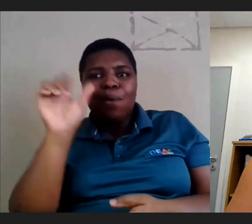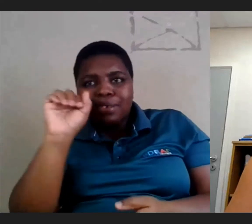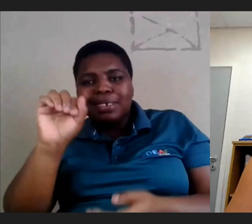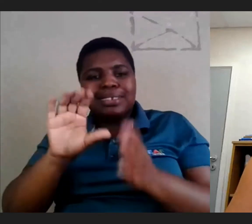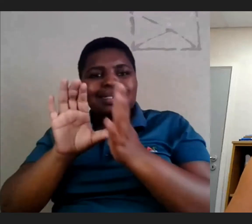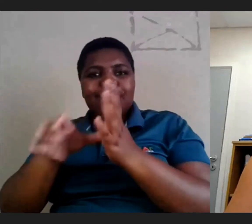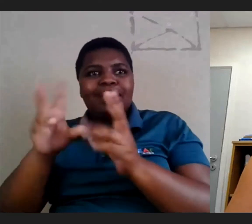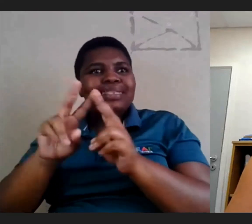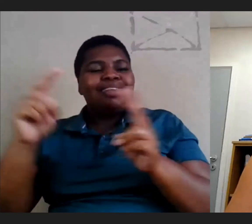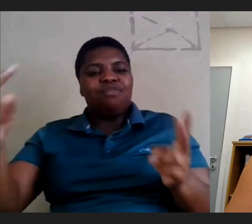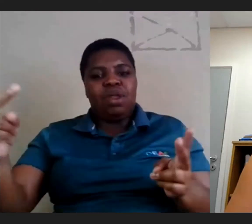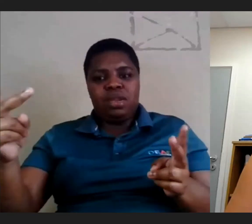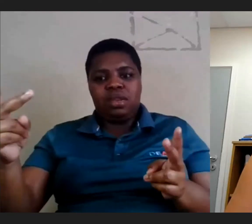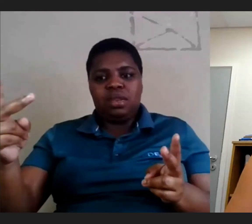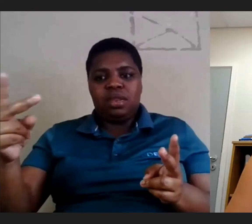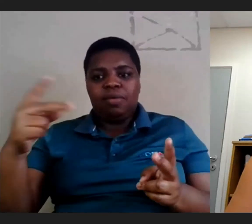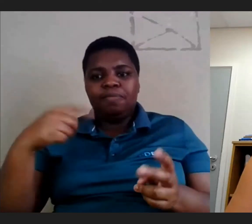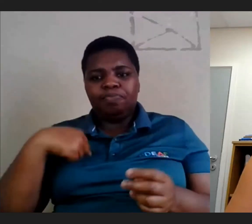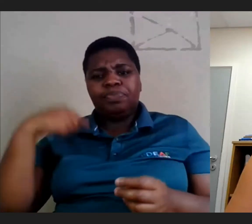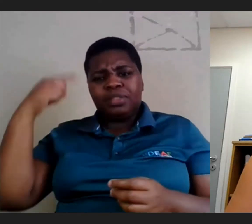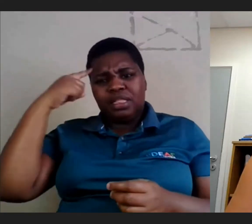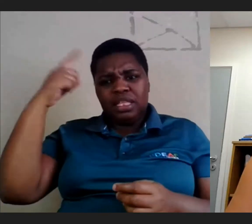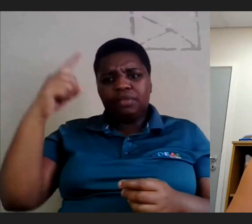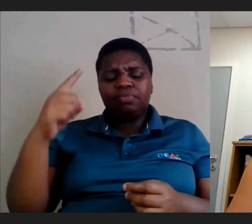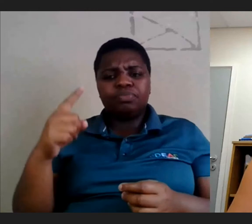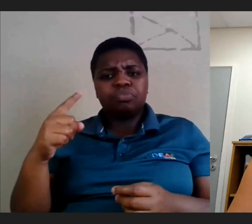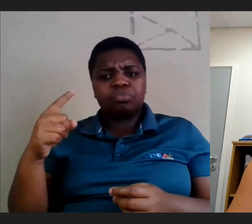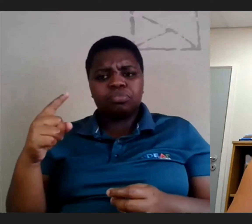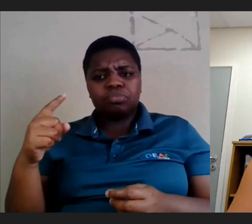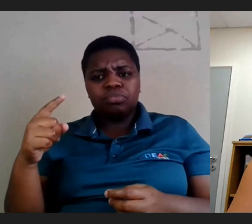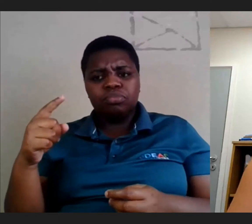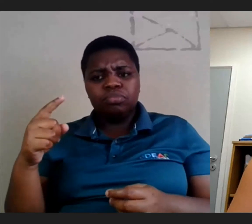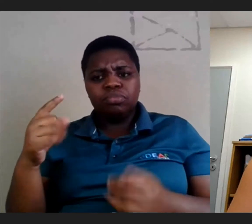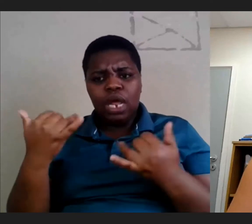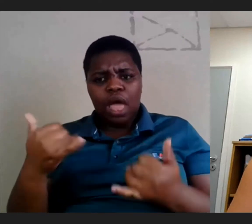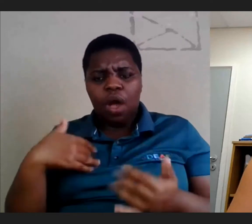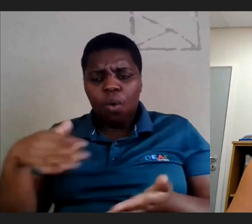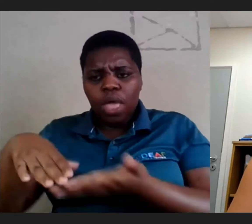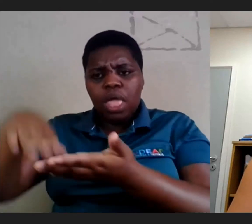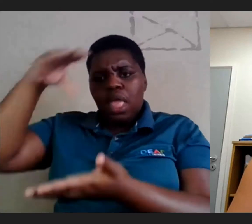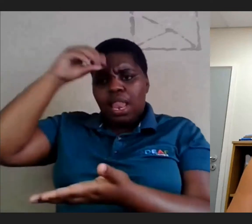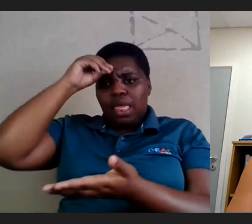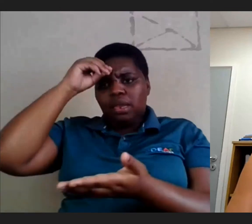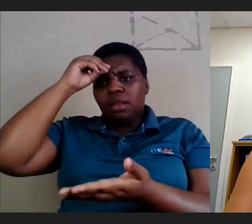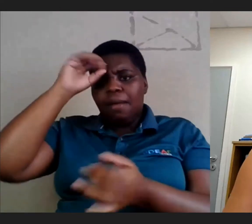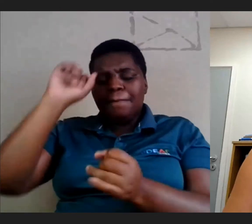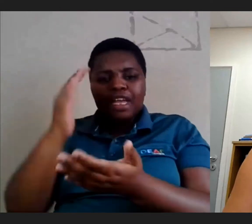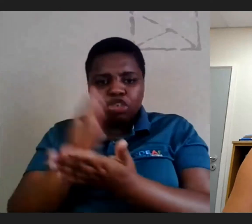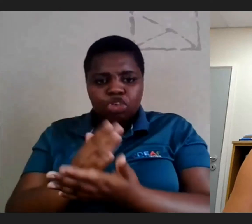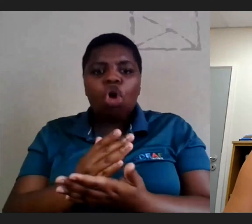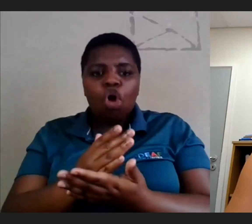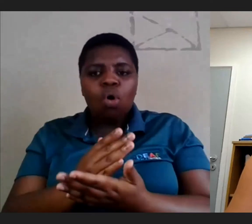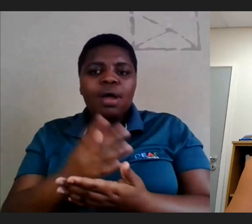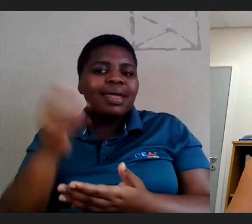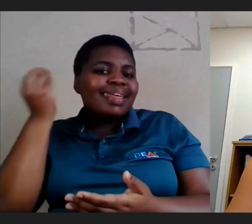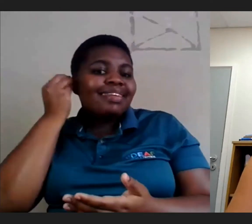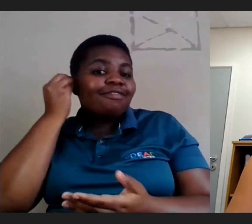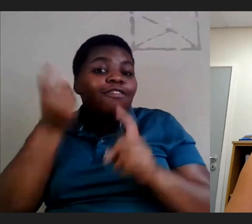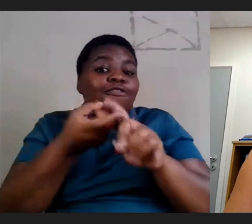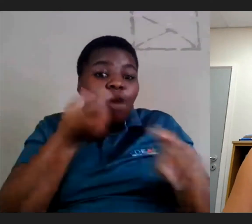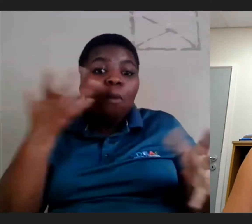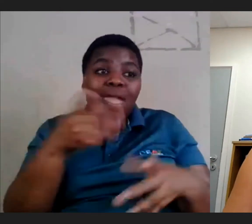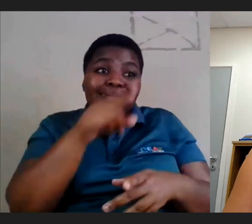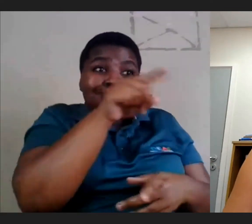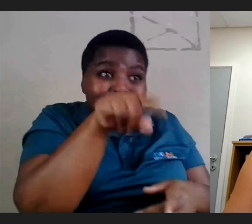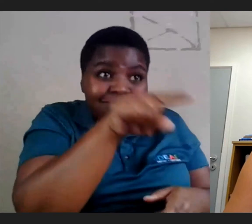been tried out. One you will hear from Jacqueline just now about, which gives information directly in the hands of young women.